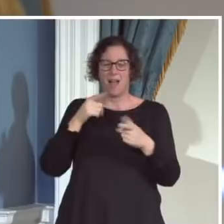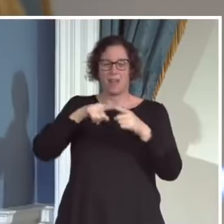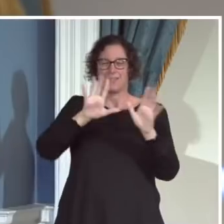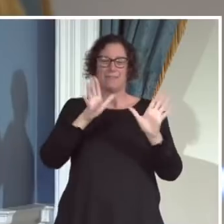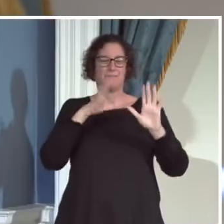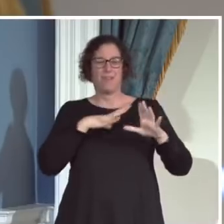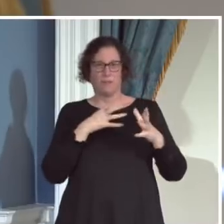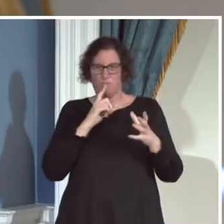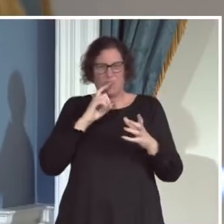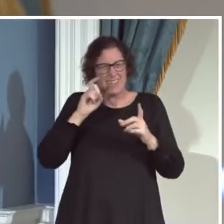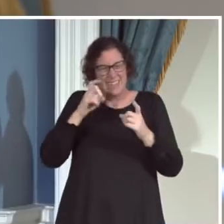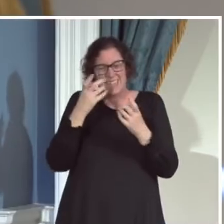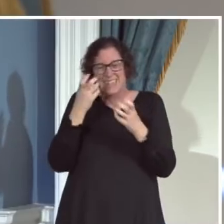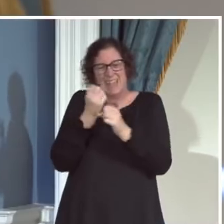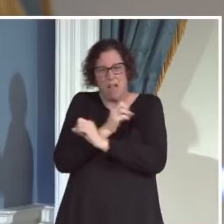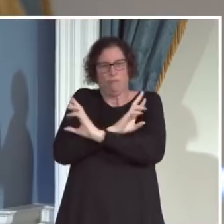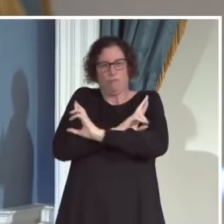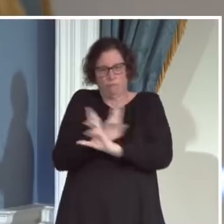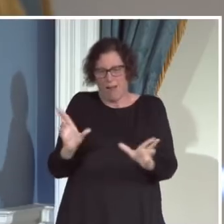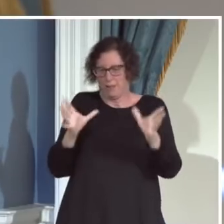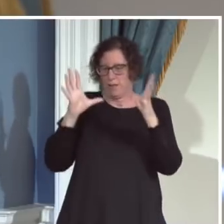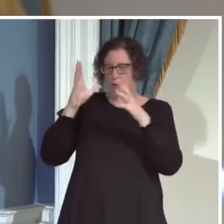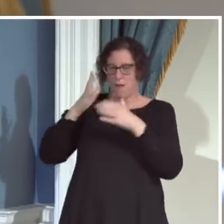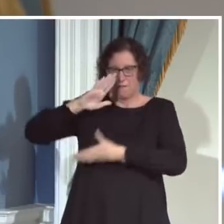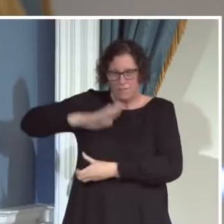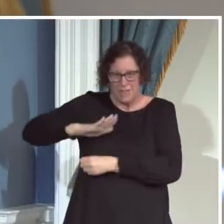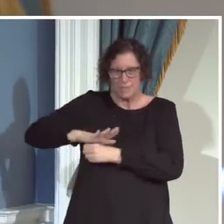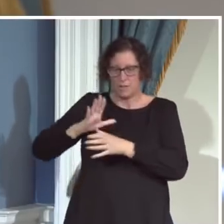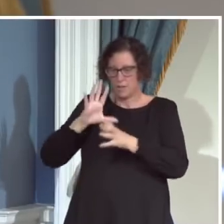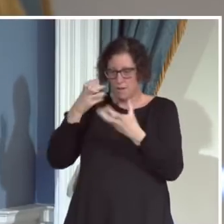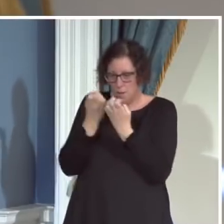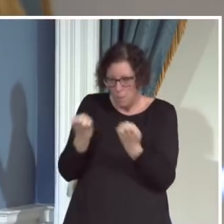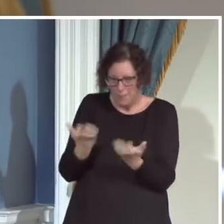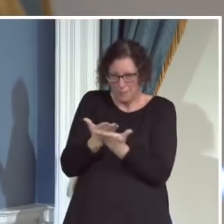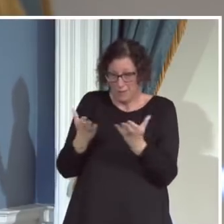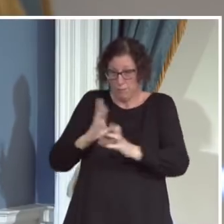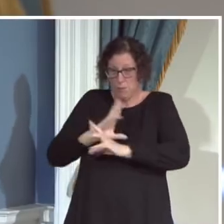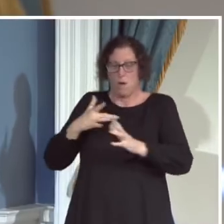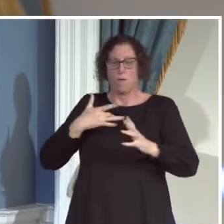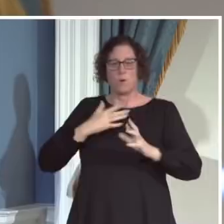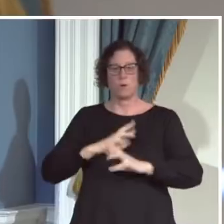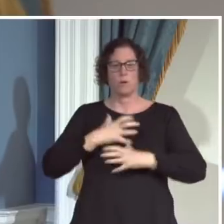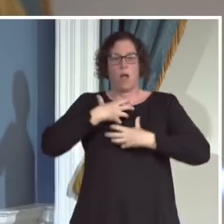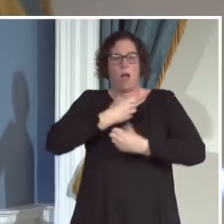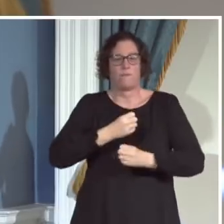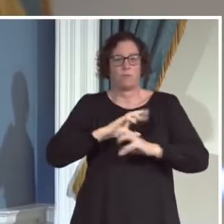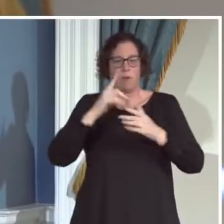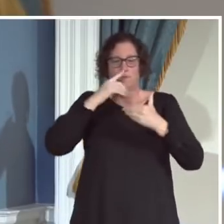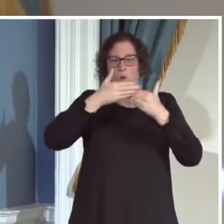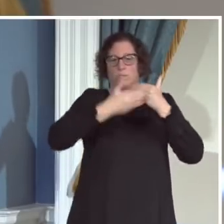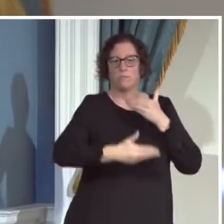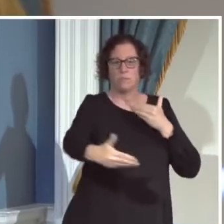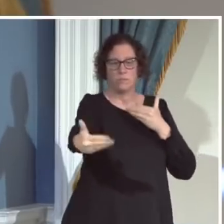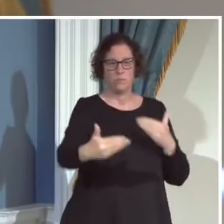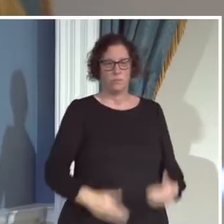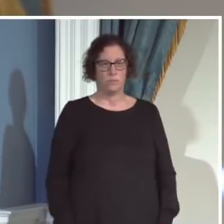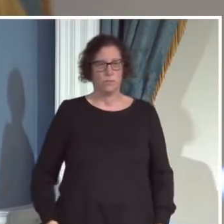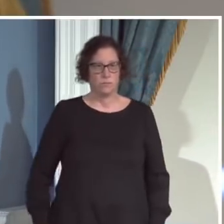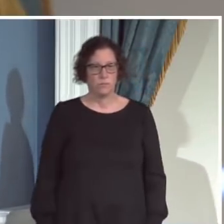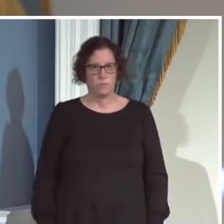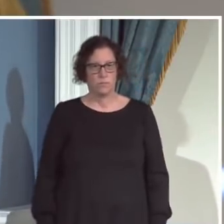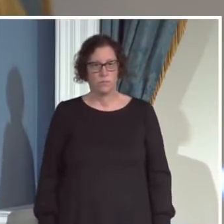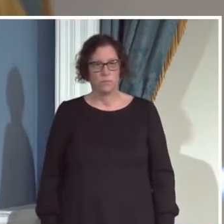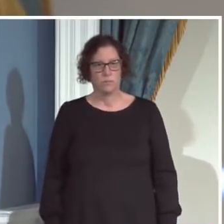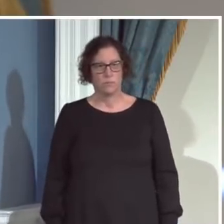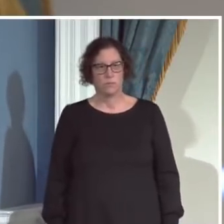stand as some very thoughtful guidance by a very learned group of people, but they're not applicable